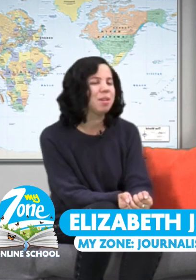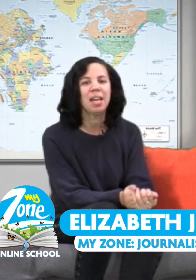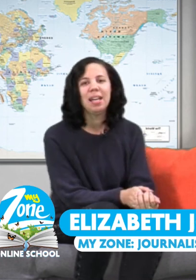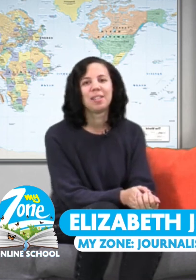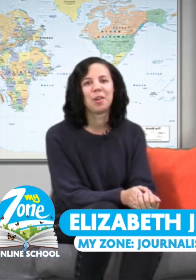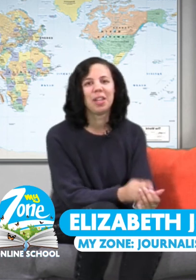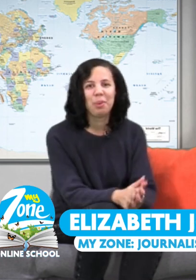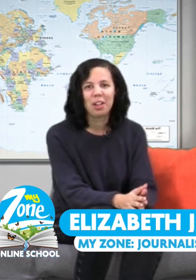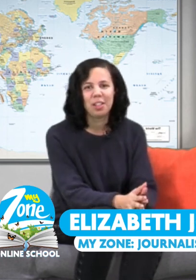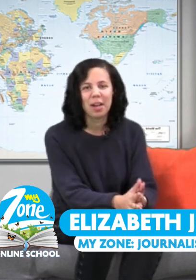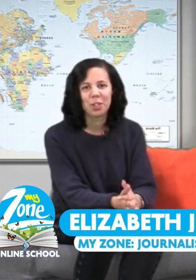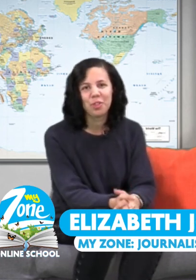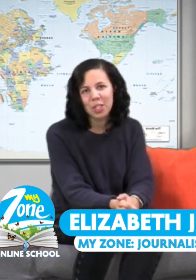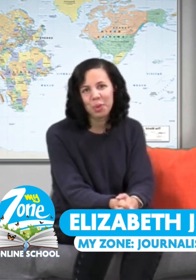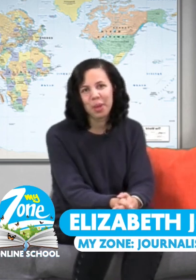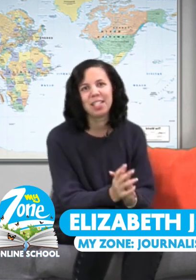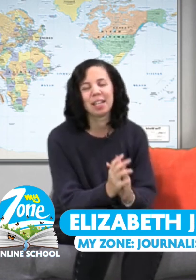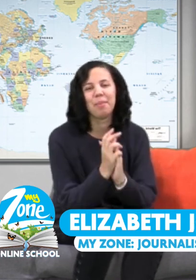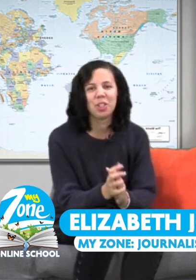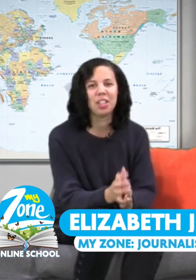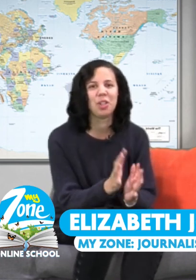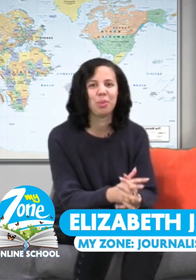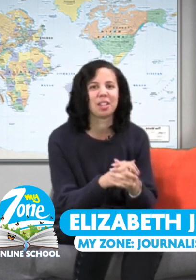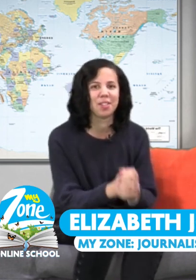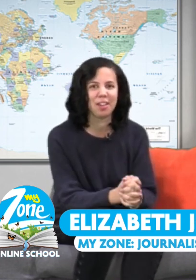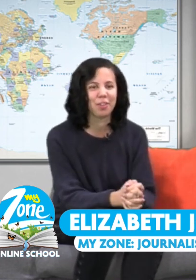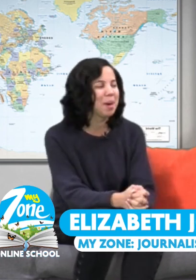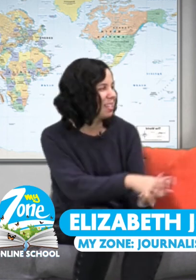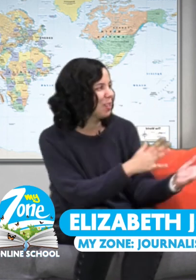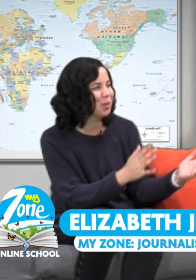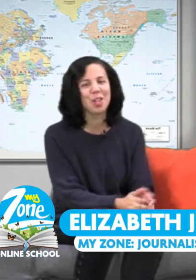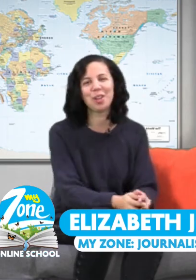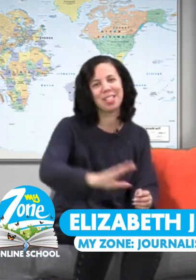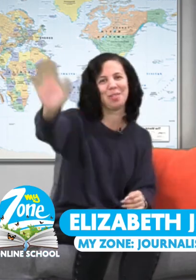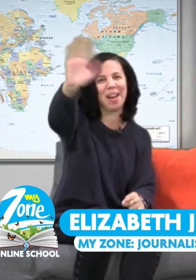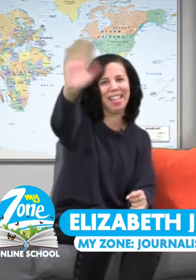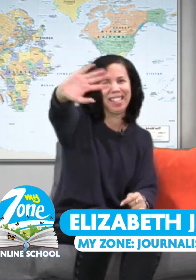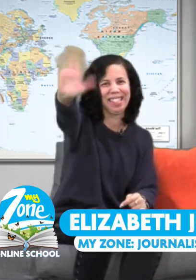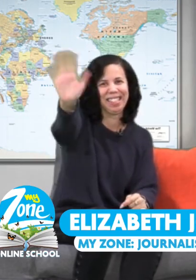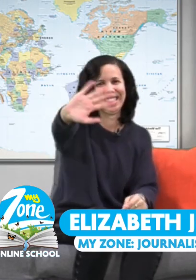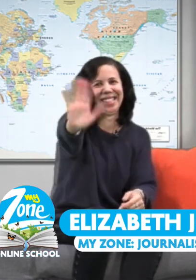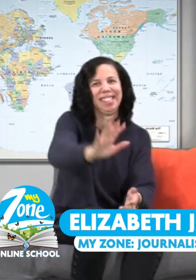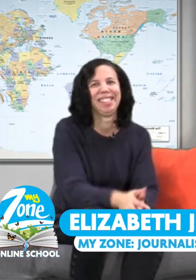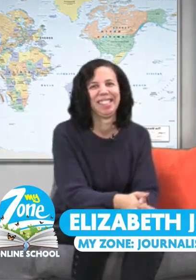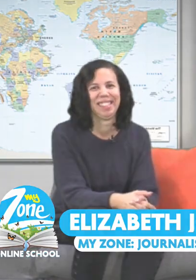joining me. So keep it locked here on MyZone's Facebook page and make sure that you keep yourself safe. From us here in the studio, it's goodbye.